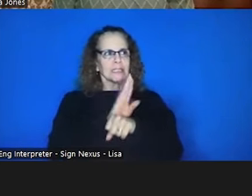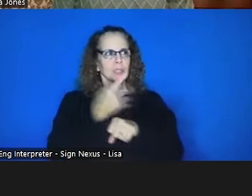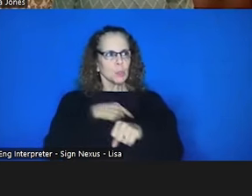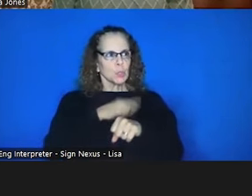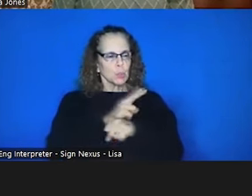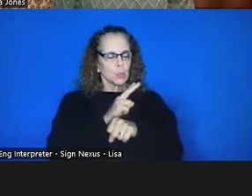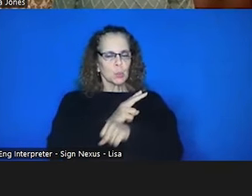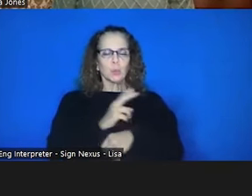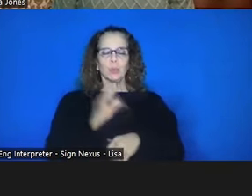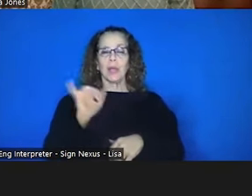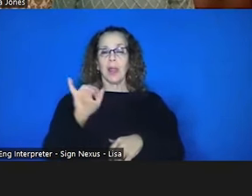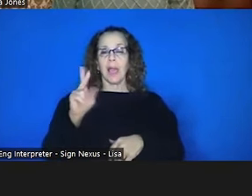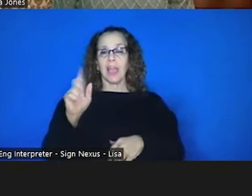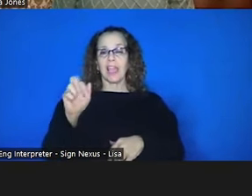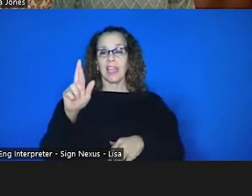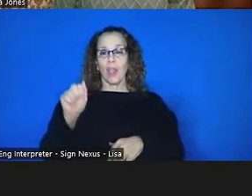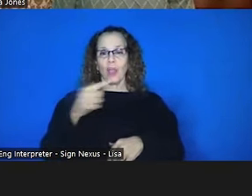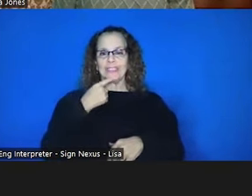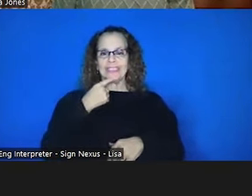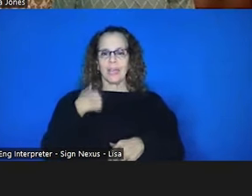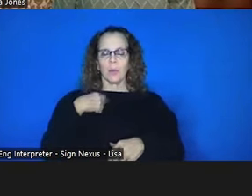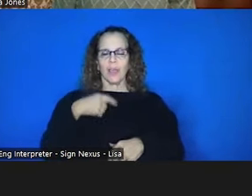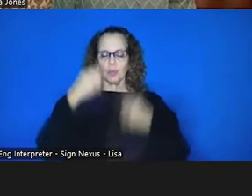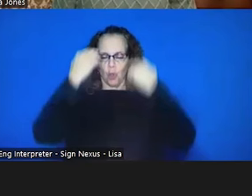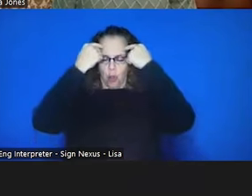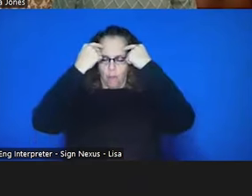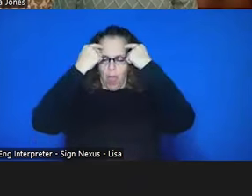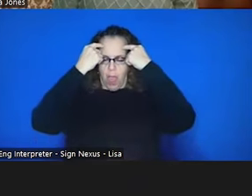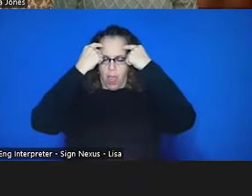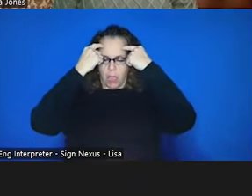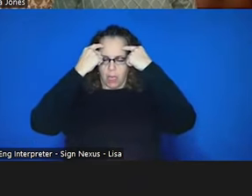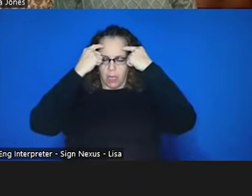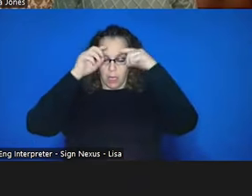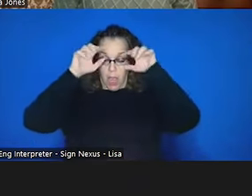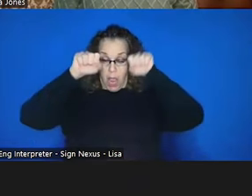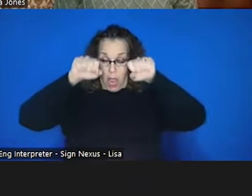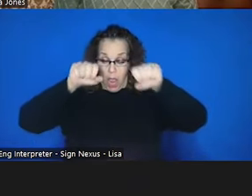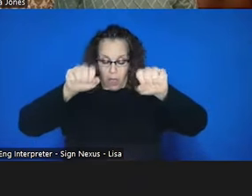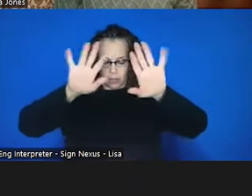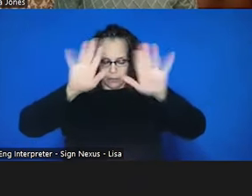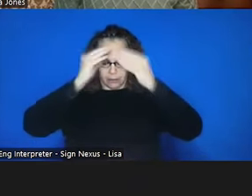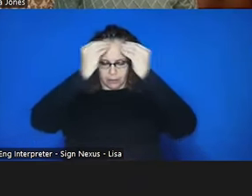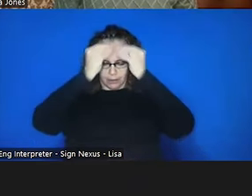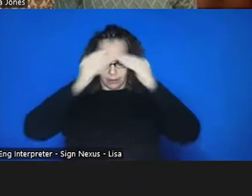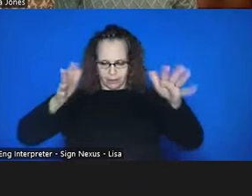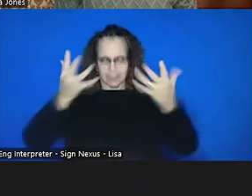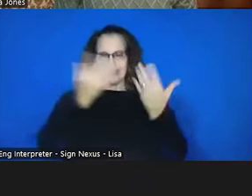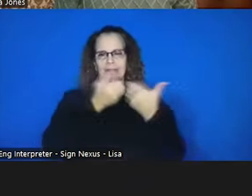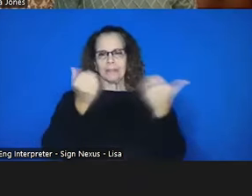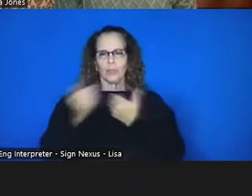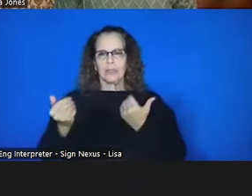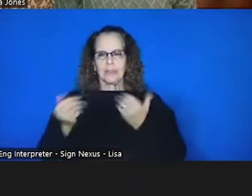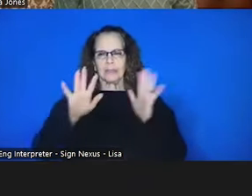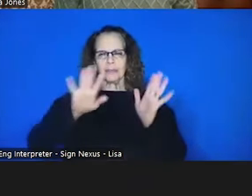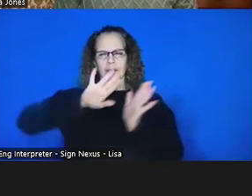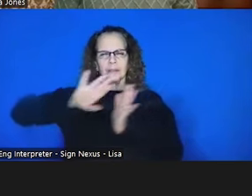Kiara said, you know, decolonize our minds and be very mindful about what people are saying to us, and recognizing